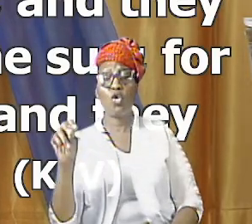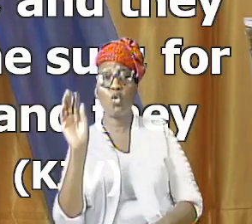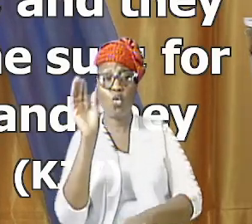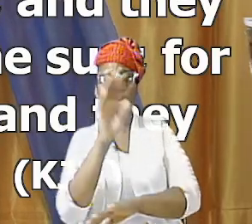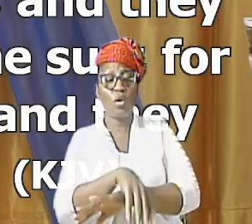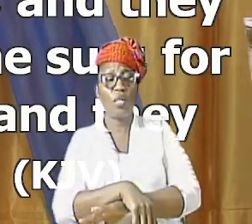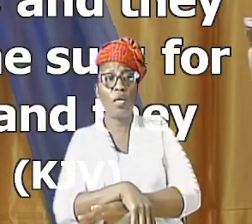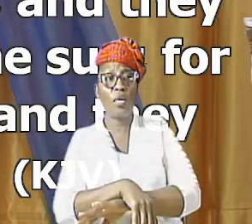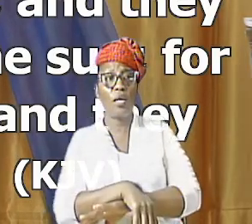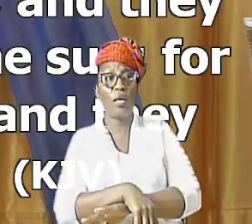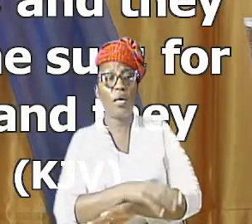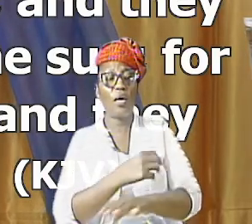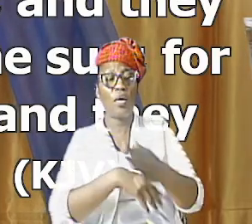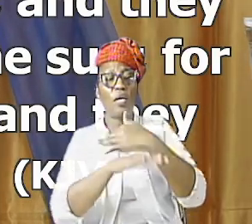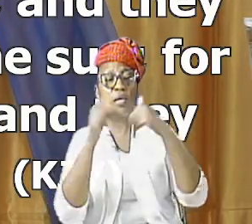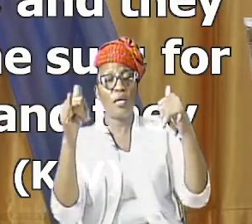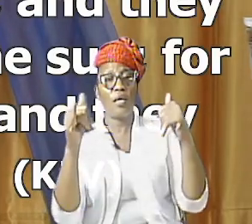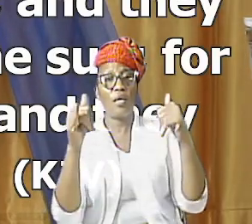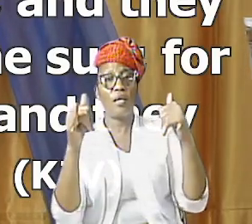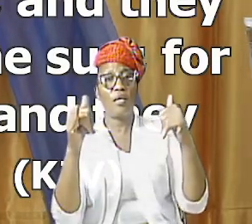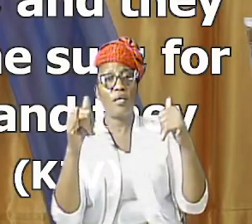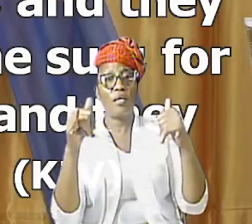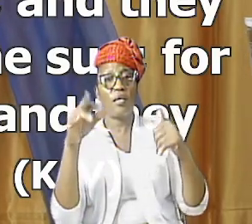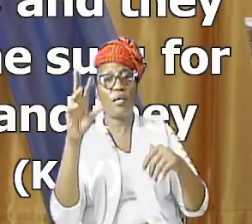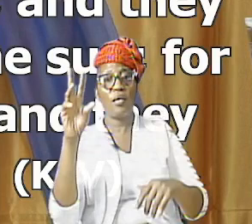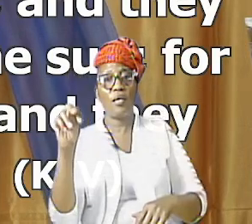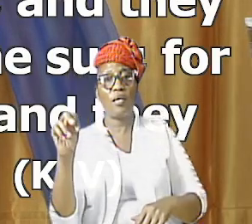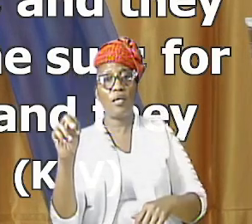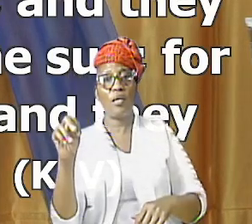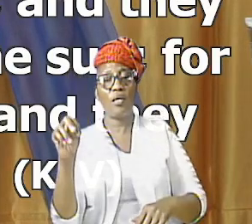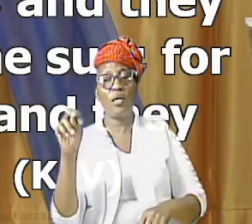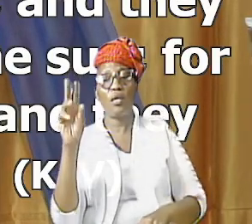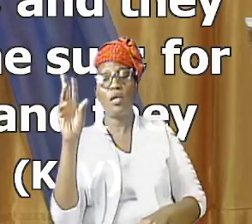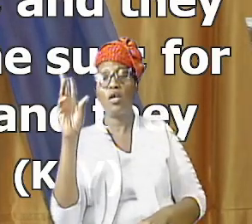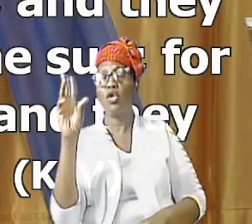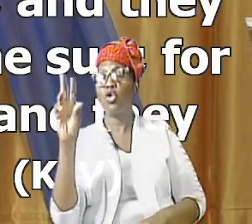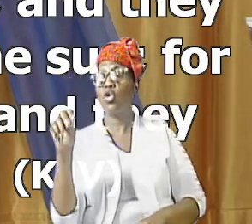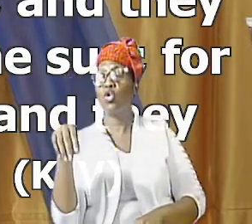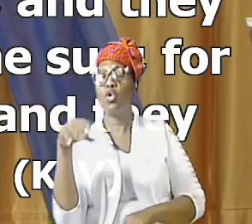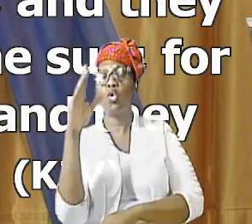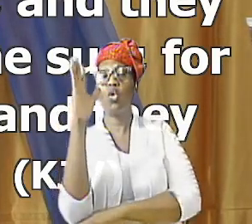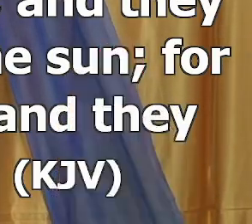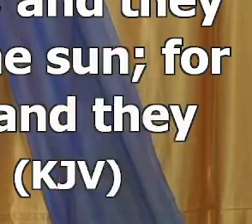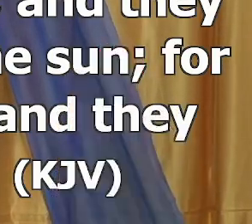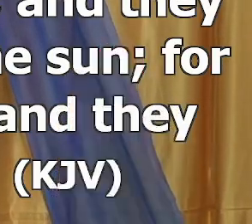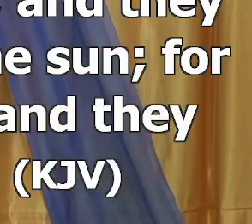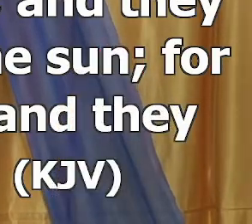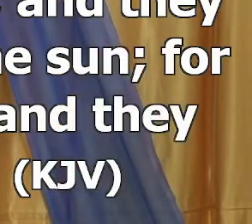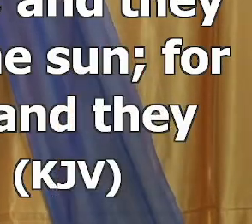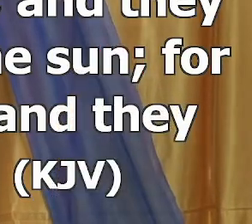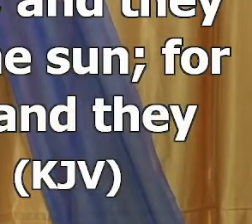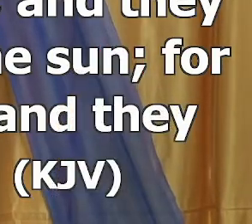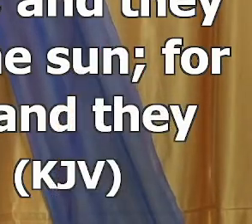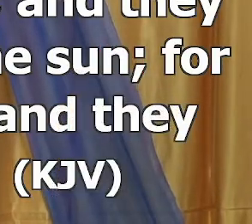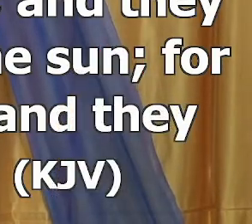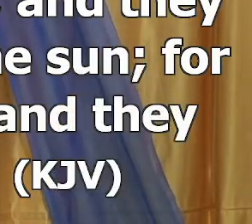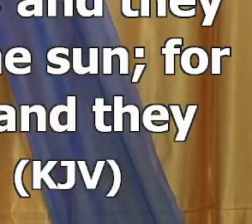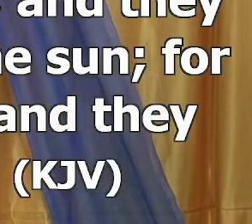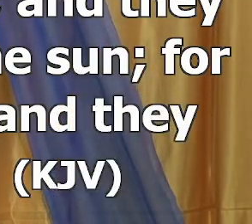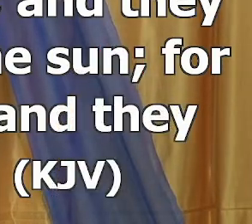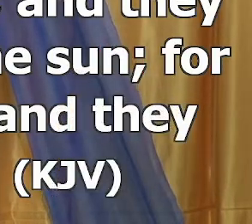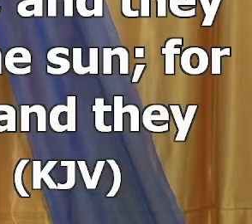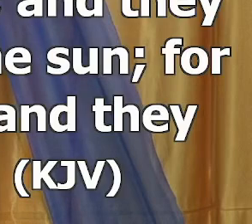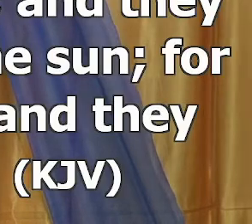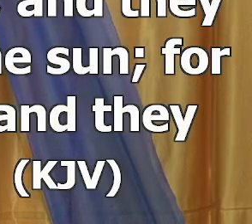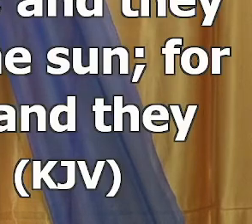there, and they need no candle, neither light of the